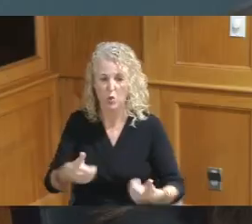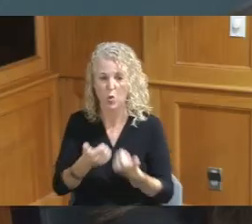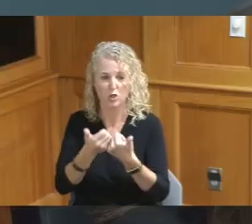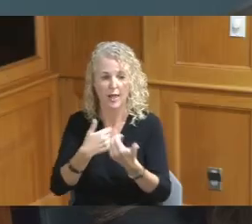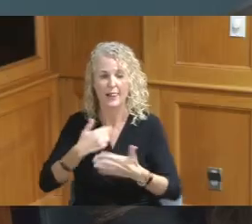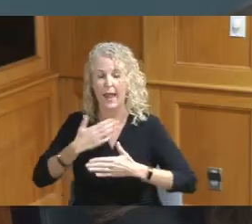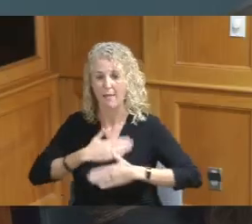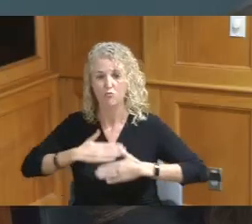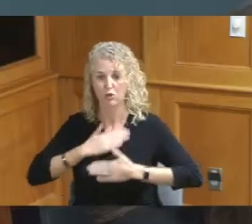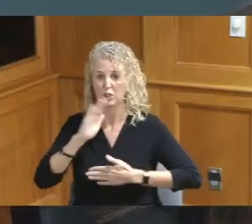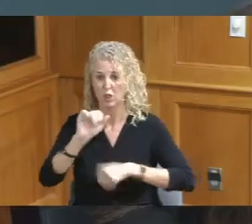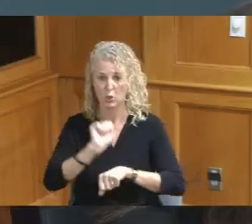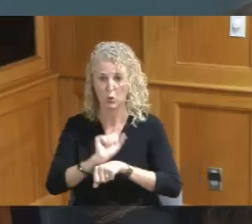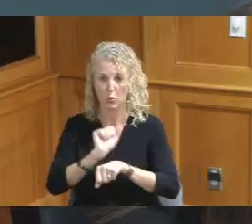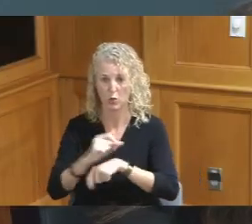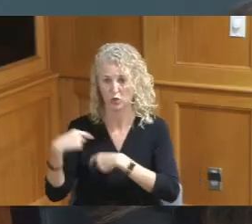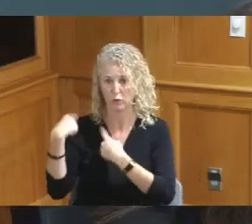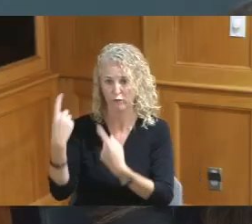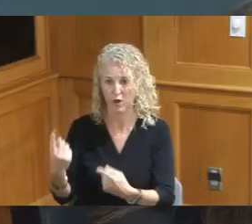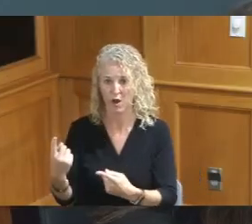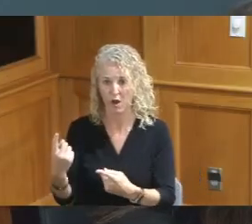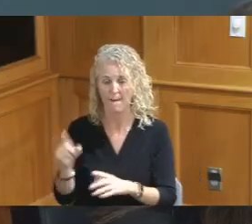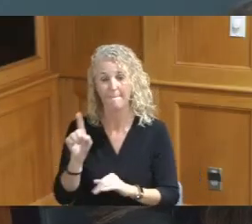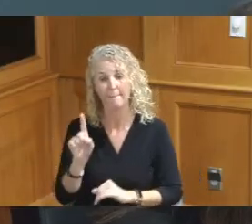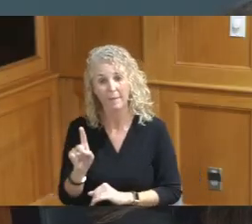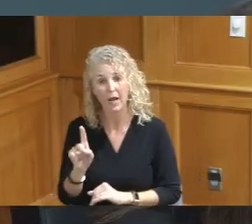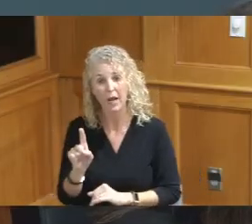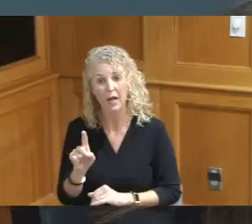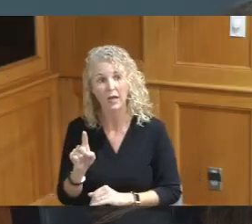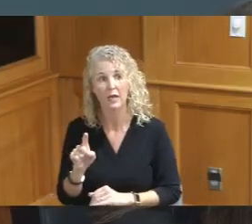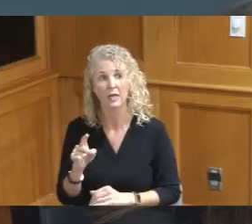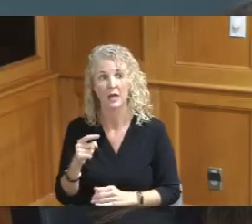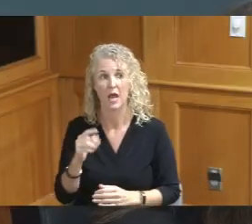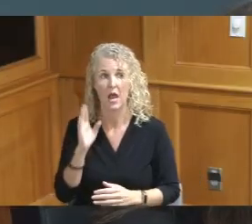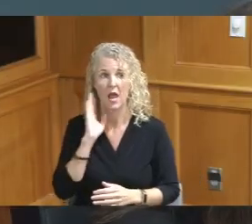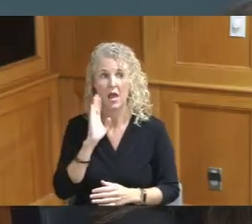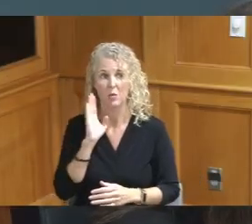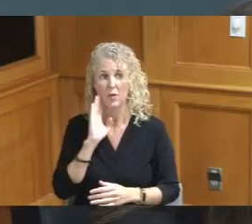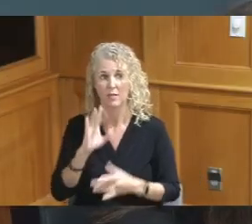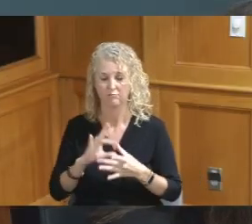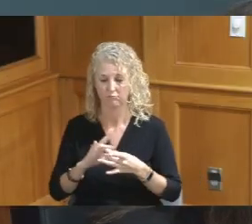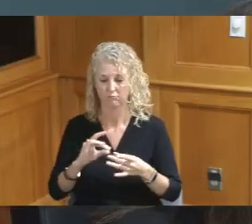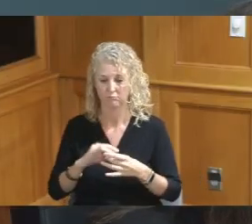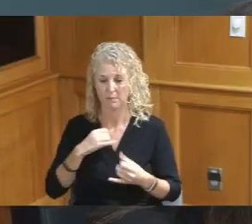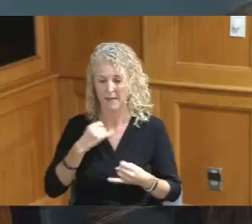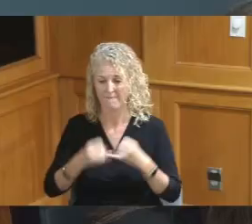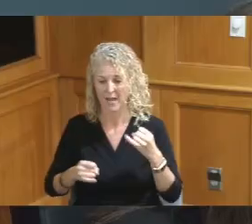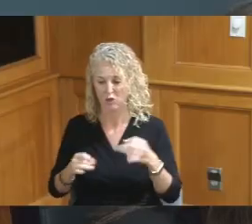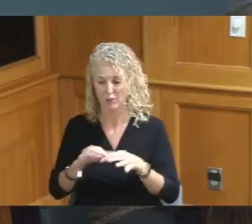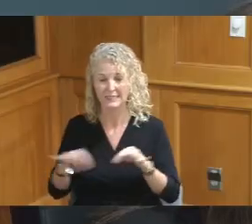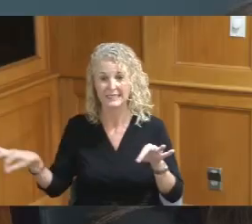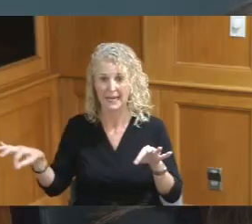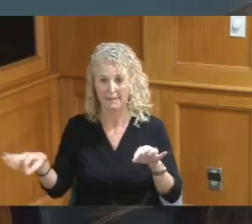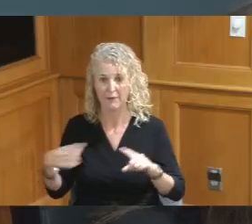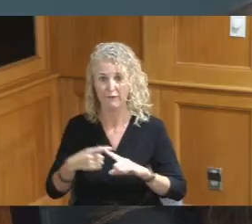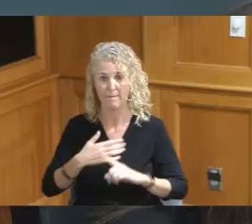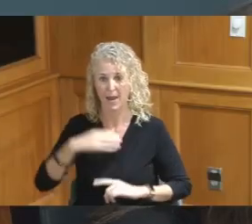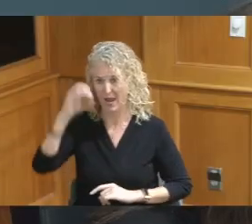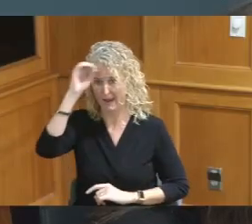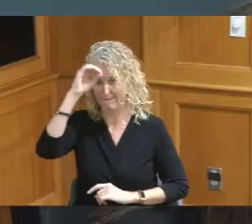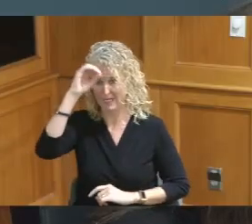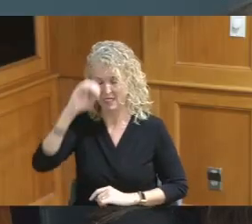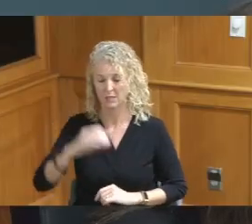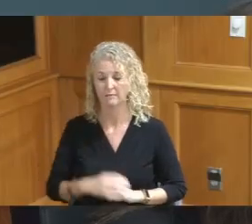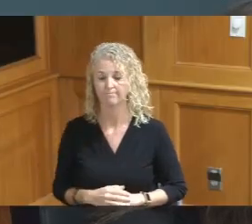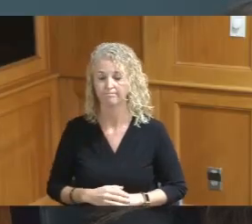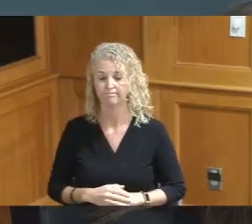I appreciate all the work that you've done, but at the end, I'll make my final statement as I go through